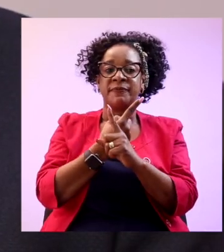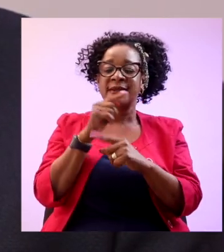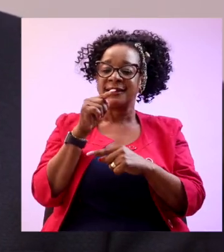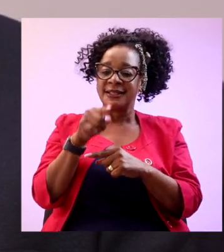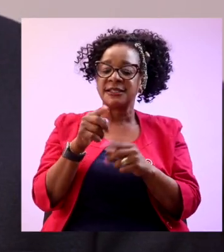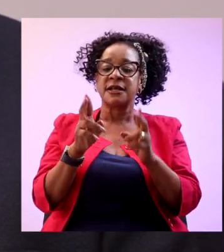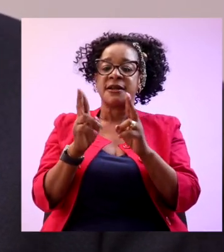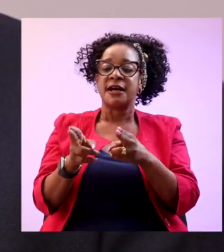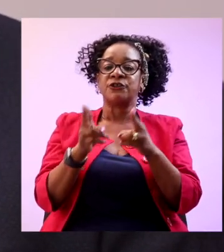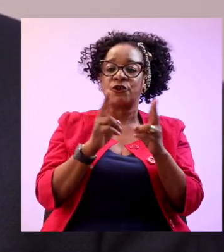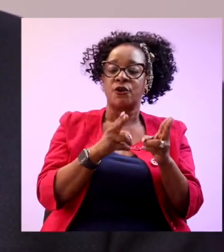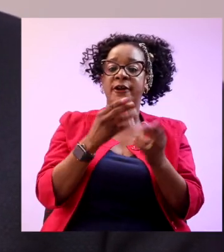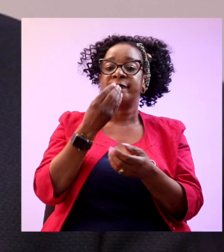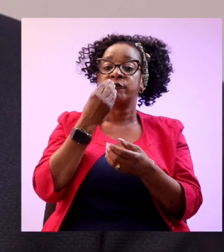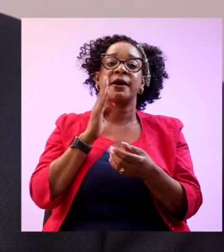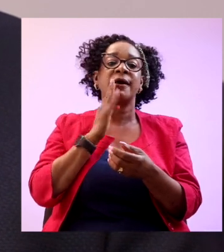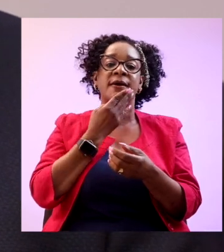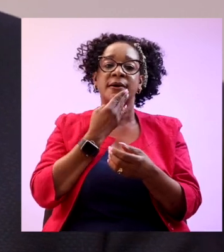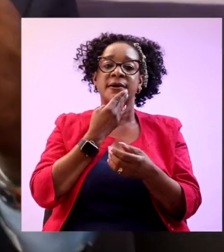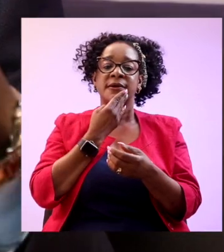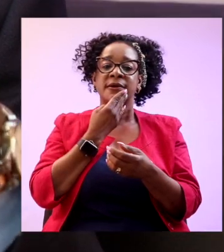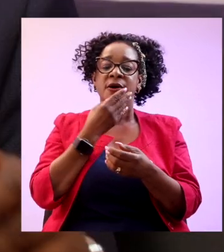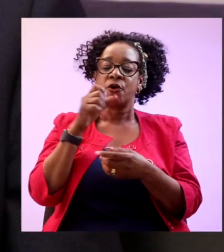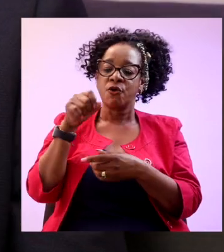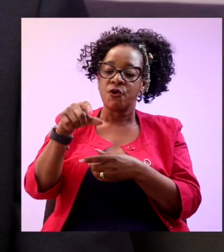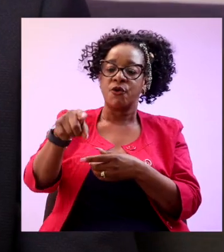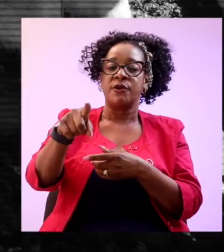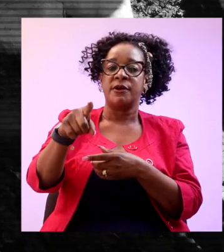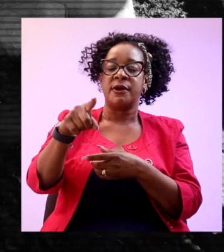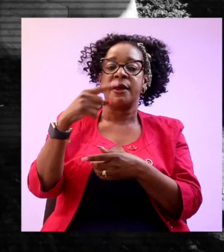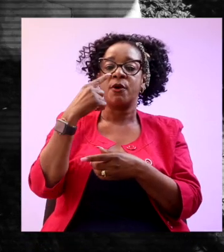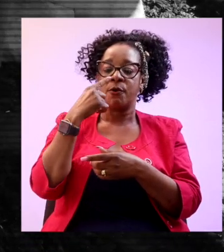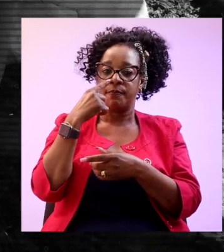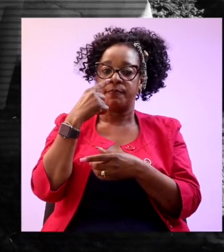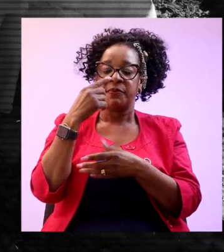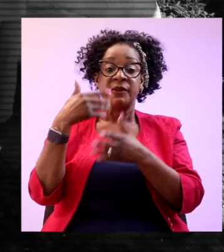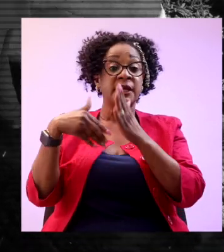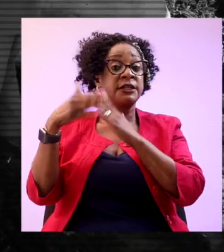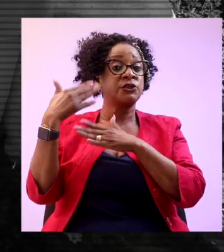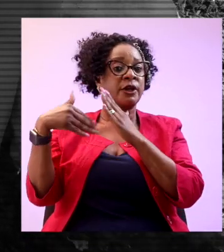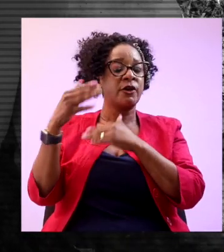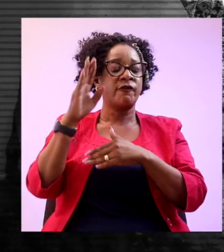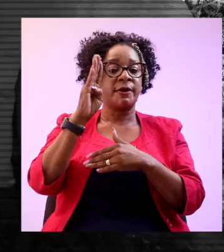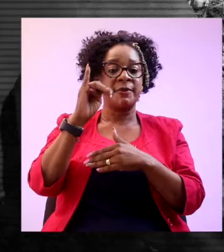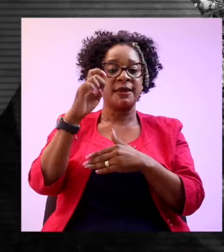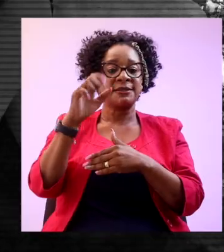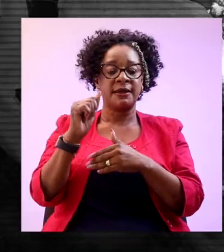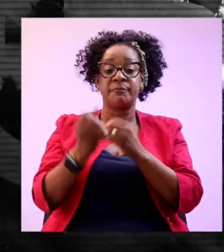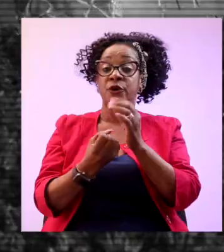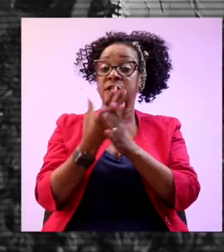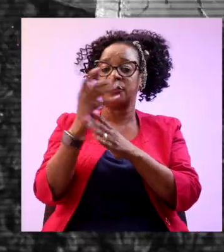synthetic. This is natural food color, homegrown product. The history of Bixa production